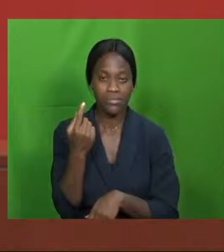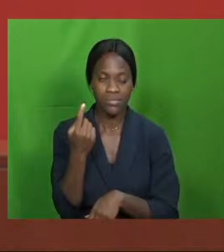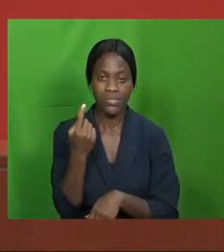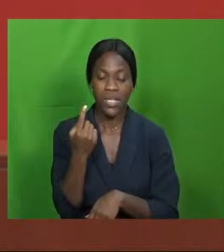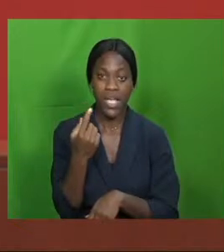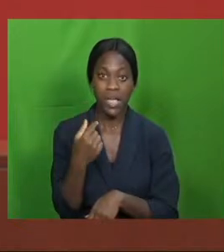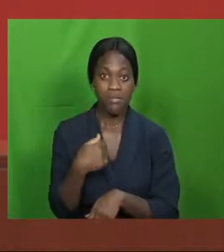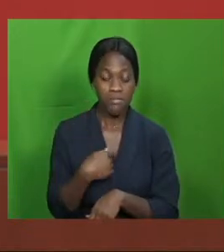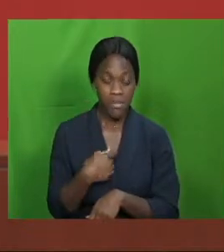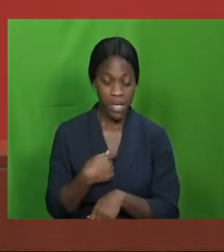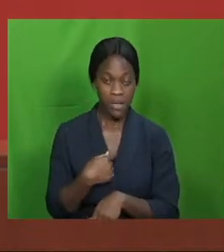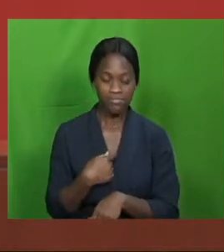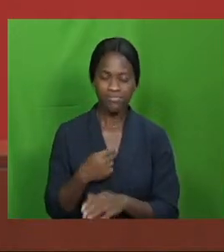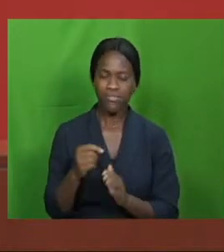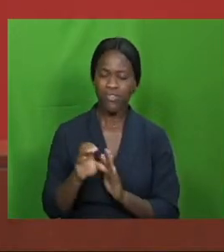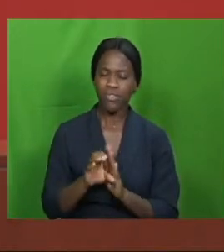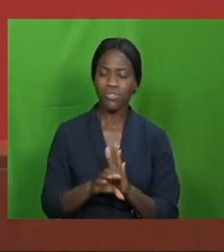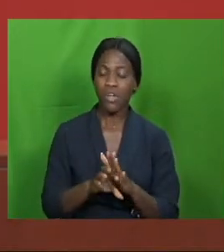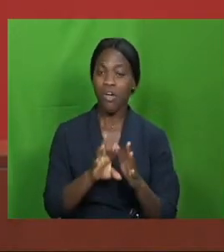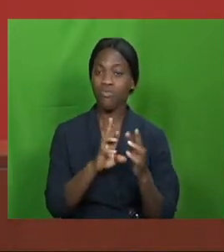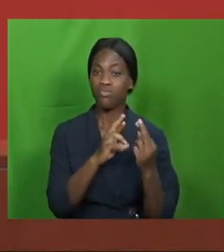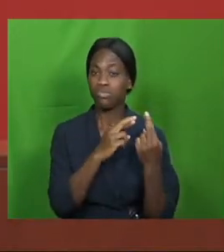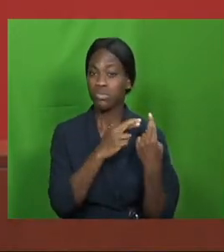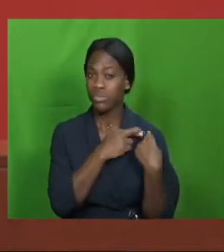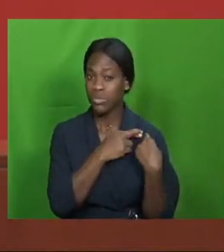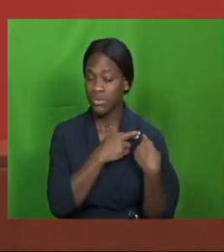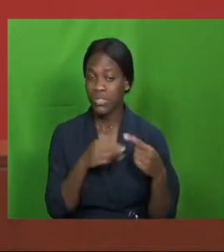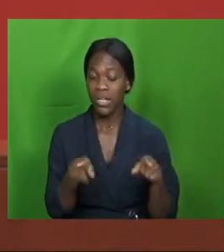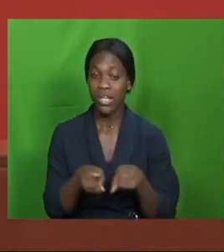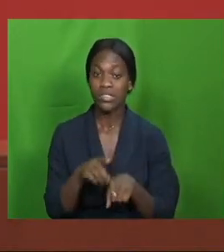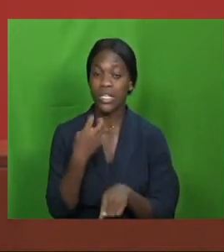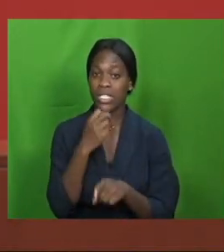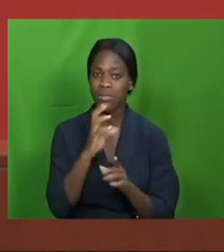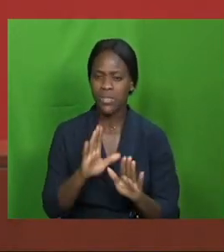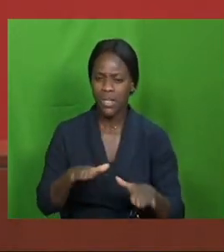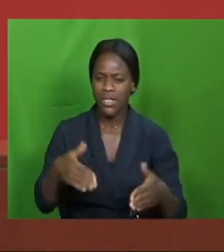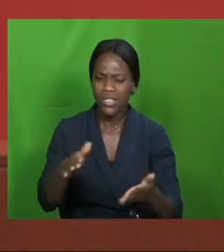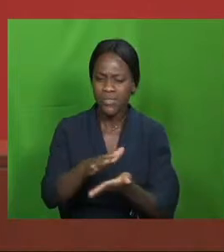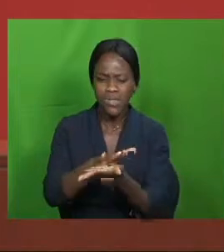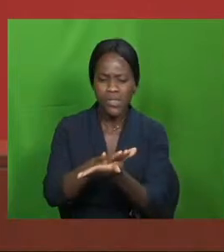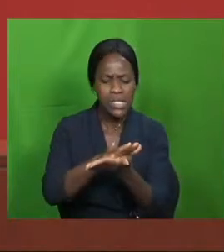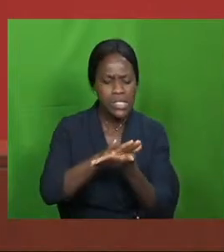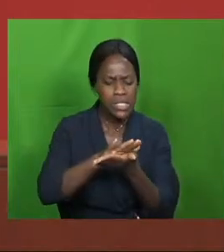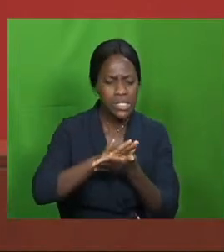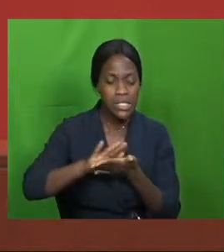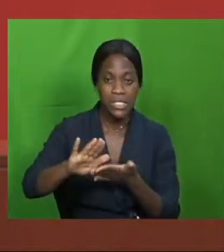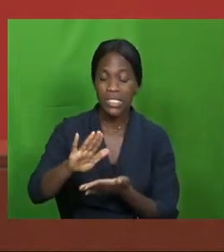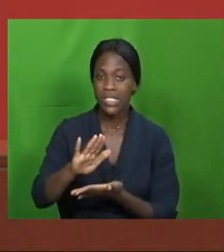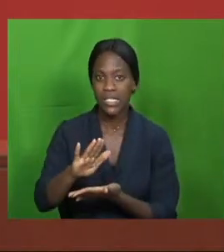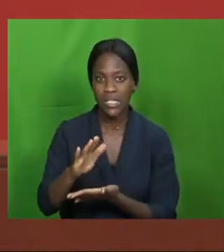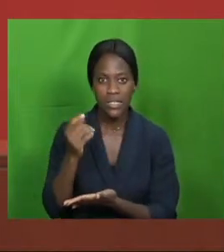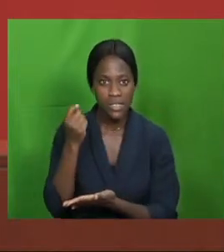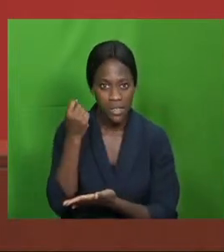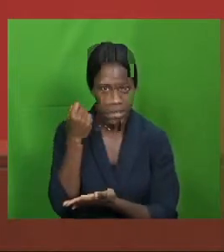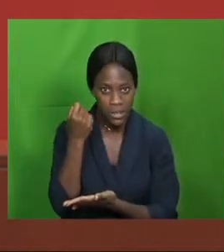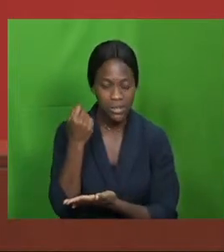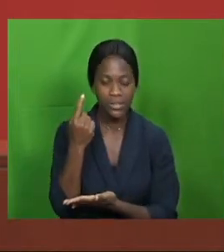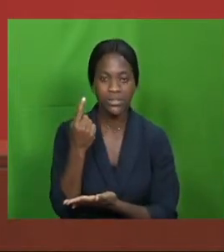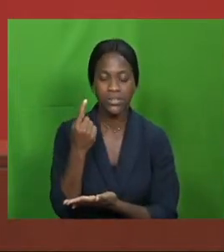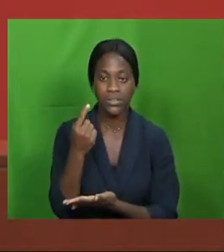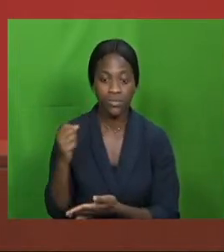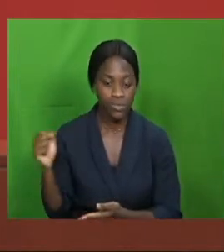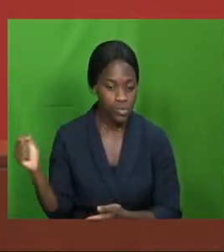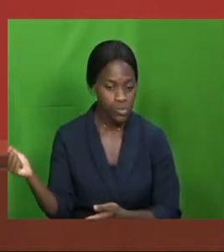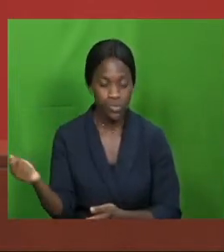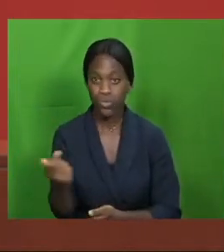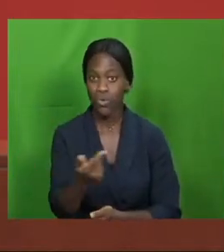duty as the Speaker of the House to provide clarity and bring certainty to bear on this matter